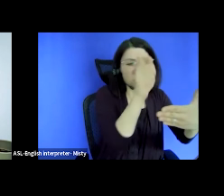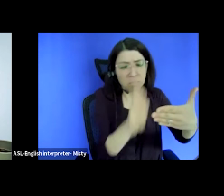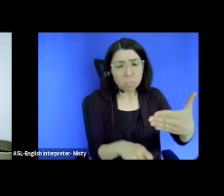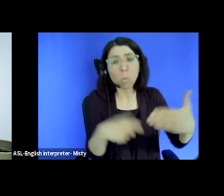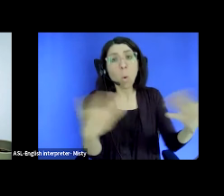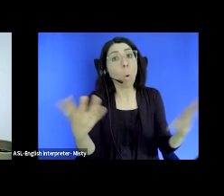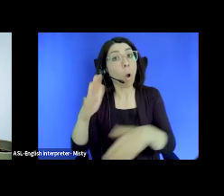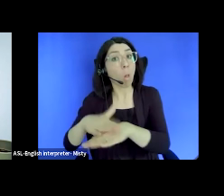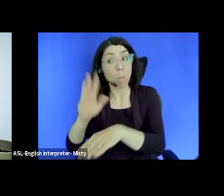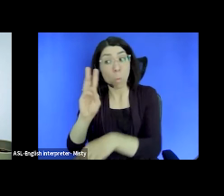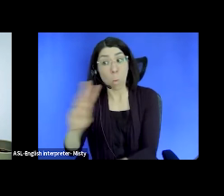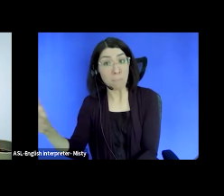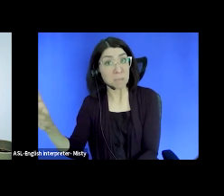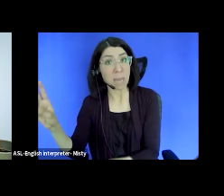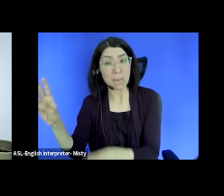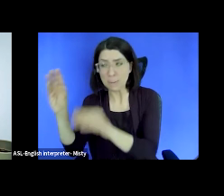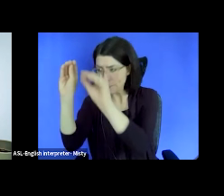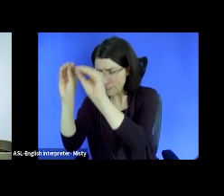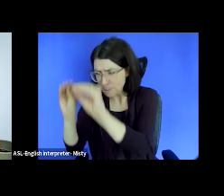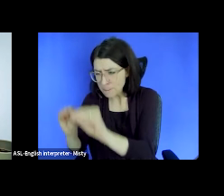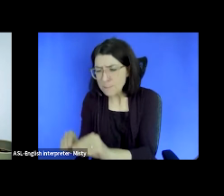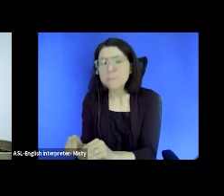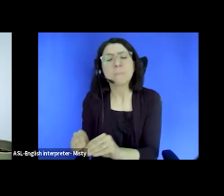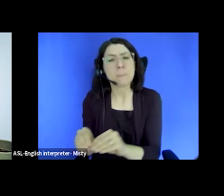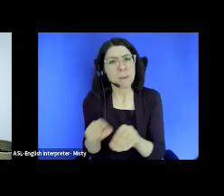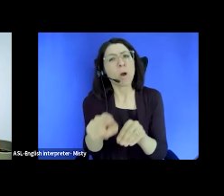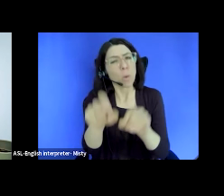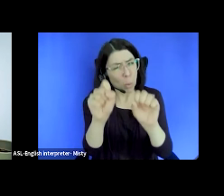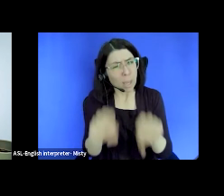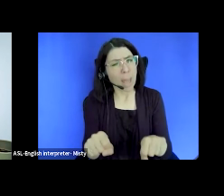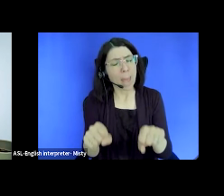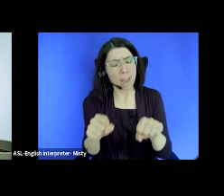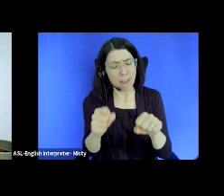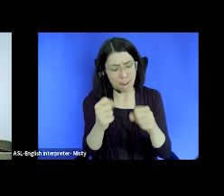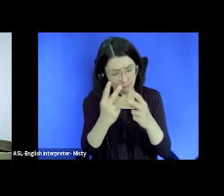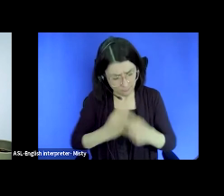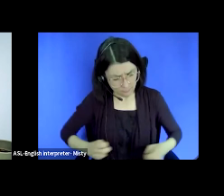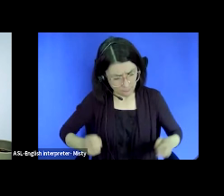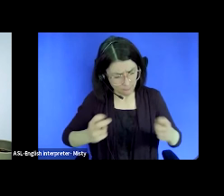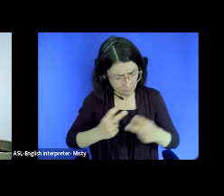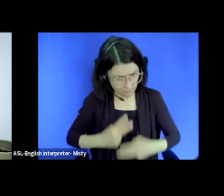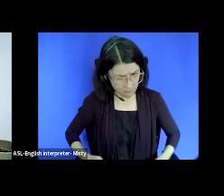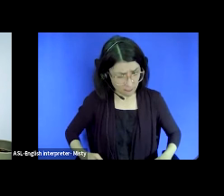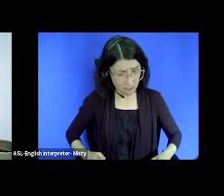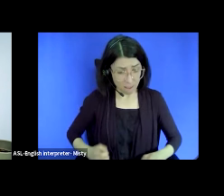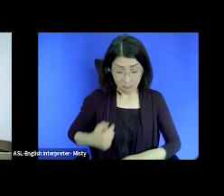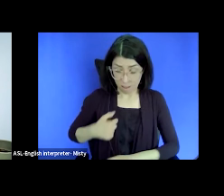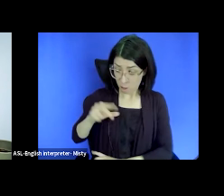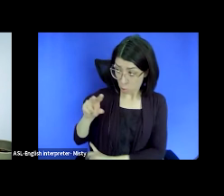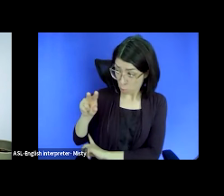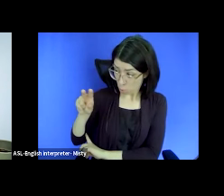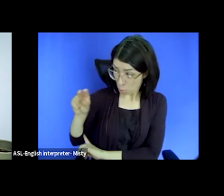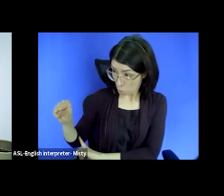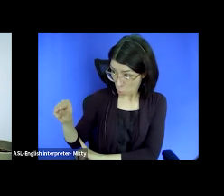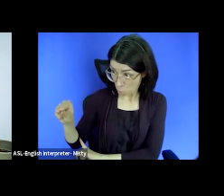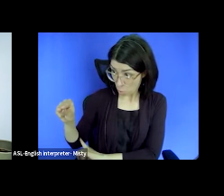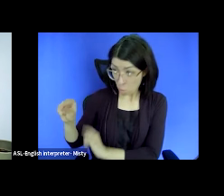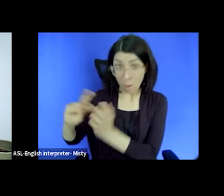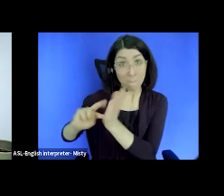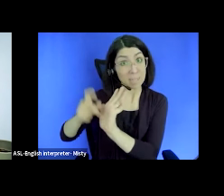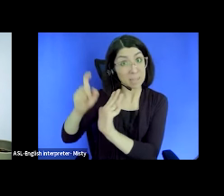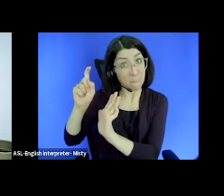to explore this, where yes, you may not necessarily need to give somebody an explanation. It's part of